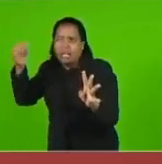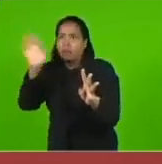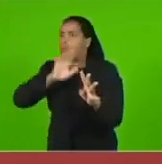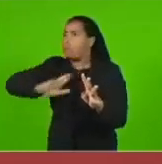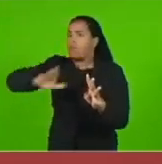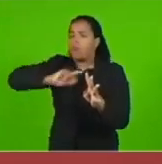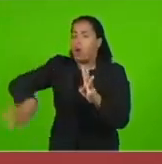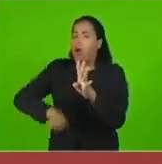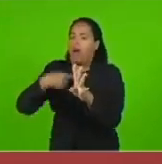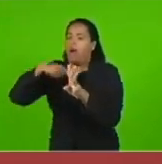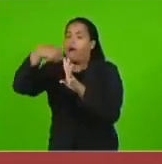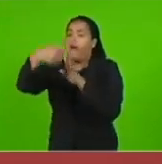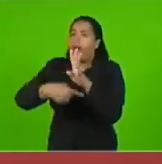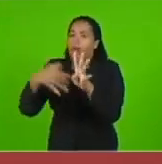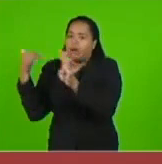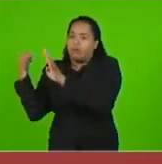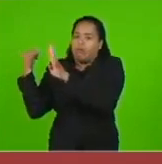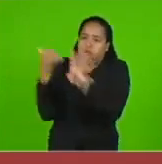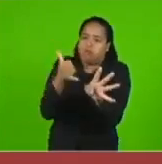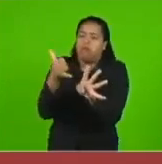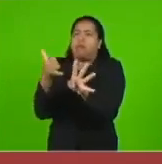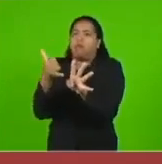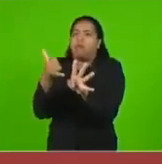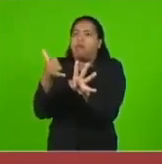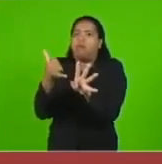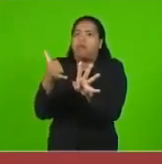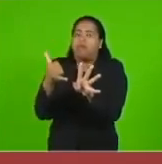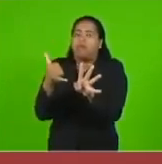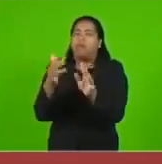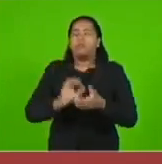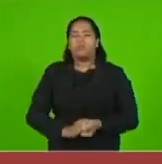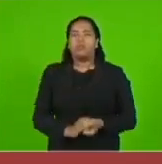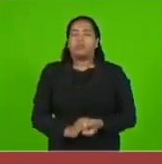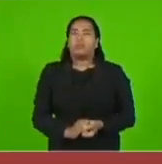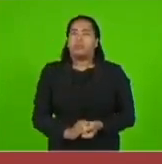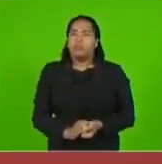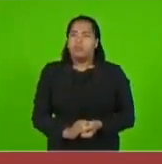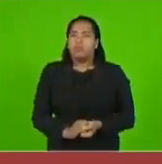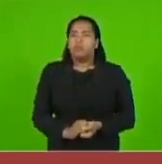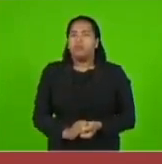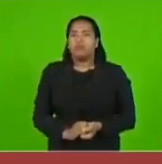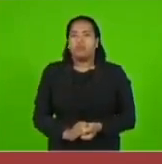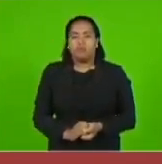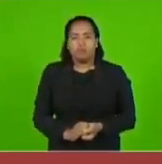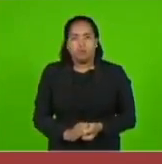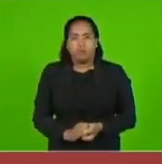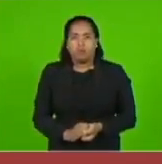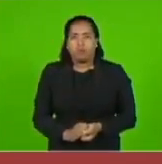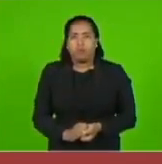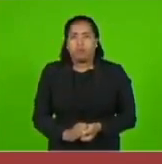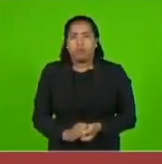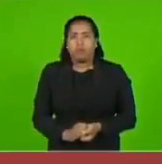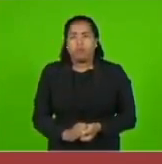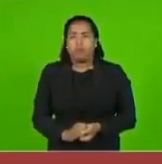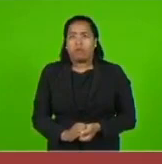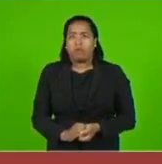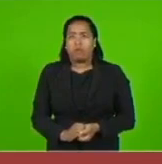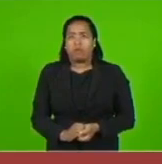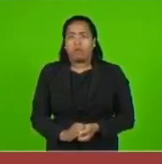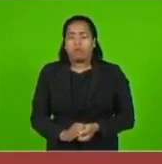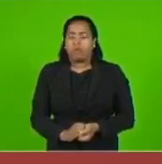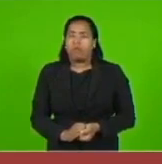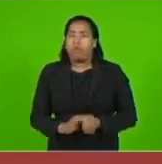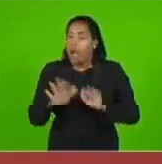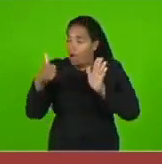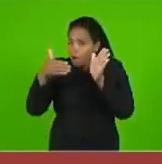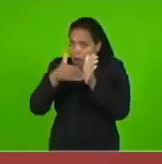seventh. The seventh is from the fourth forward. So now bringing the message to a close,